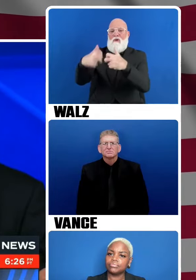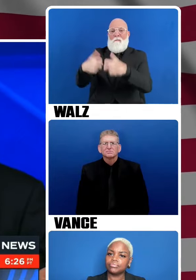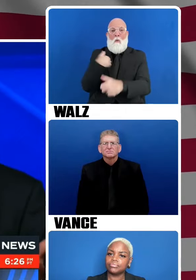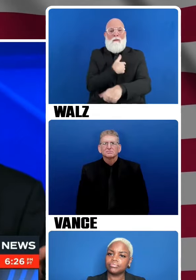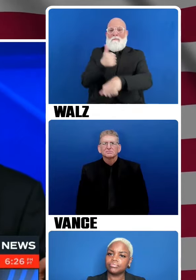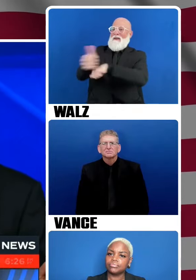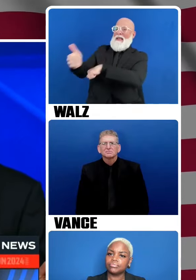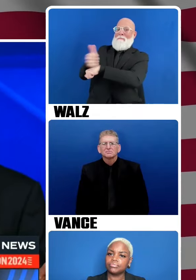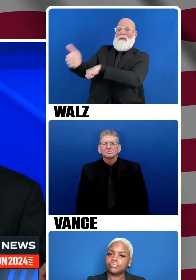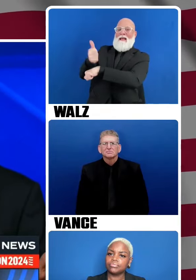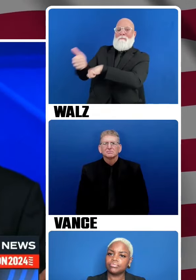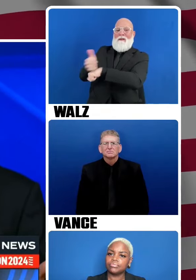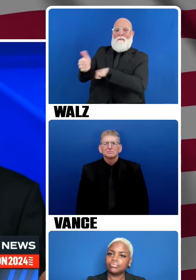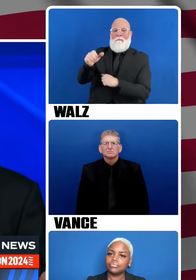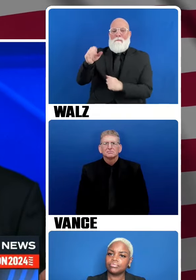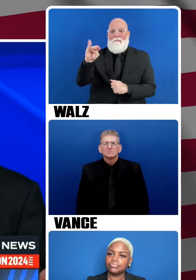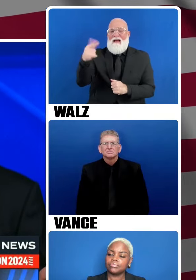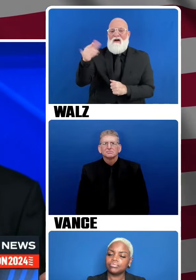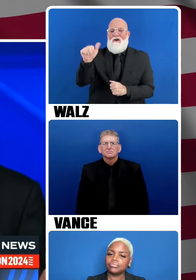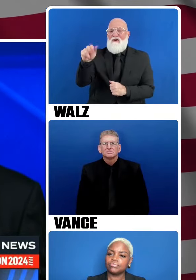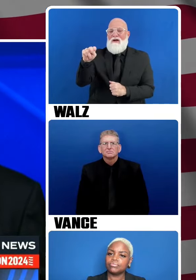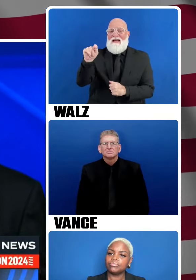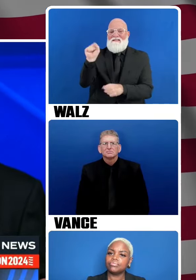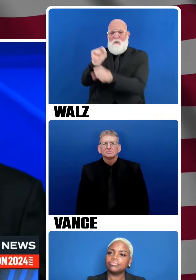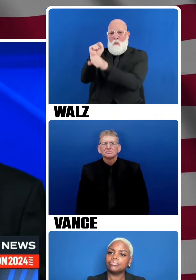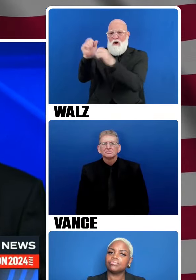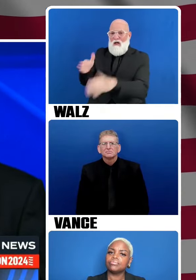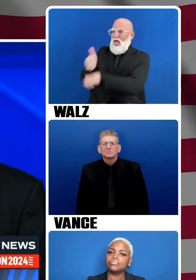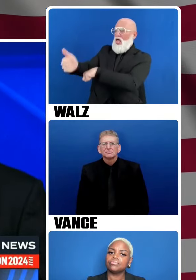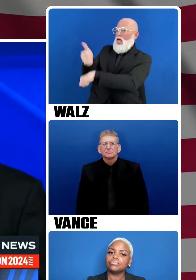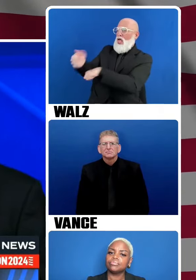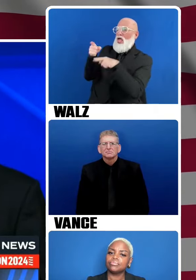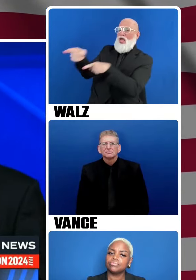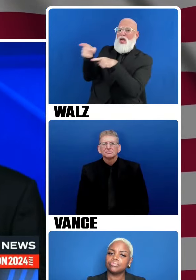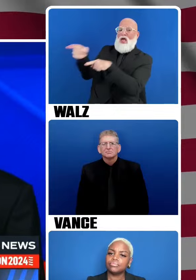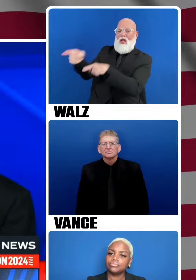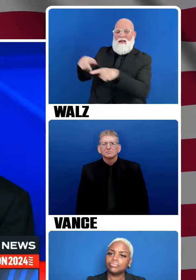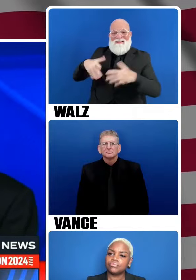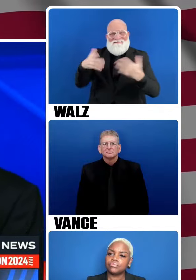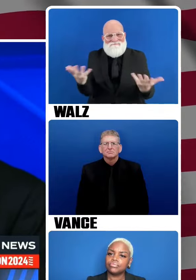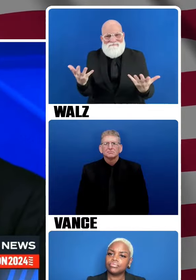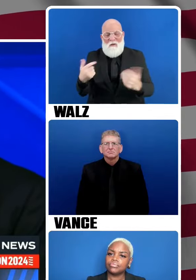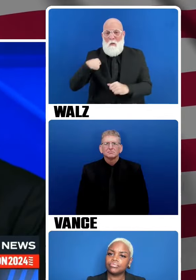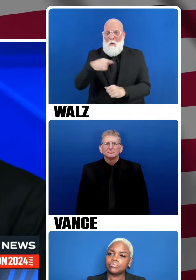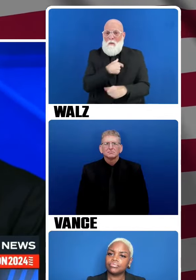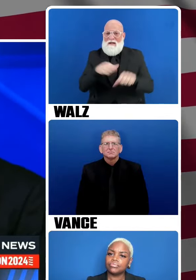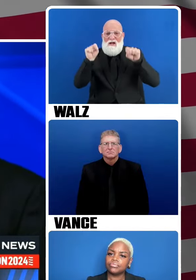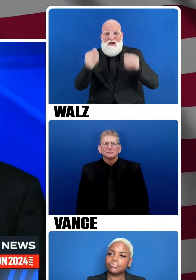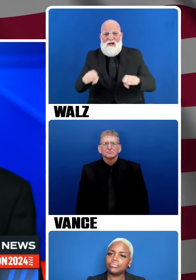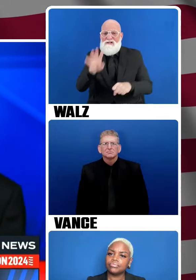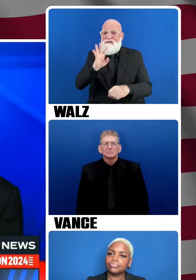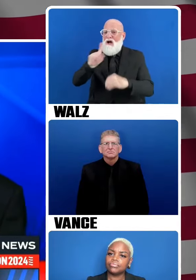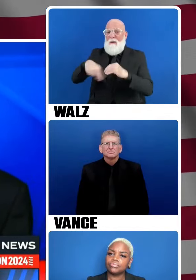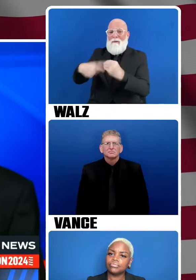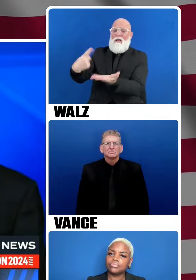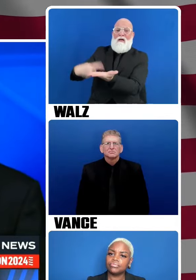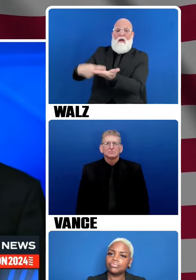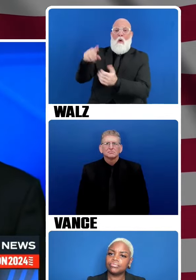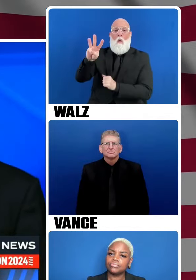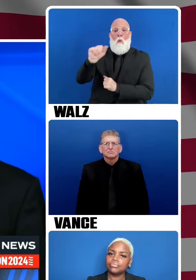On housing, we could talk a little bit about Wall Street speculators buying up housing and making them less affordable, but it becomes a blame. Look,